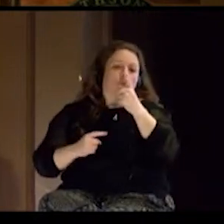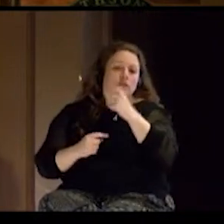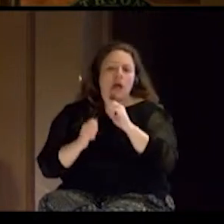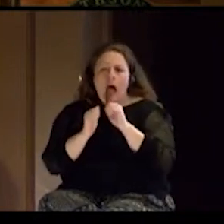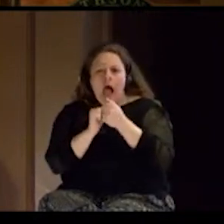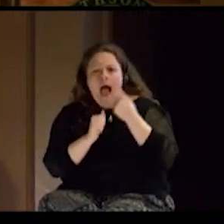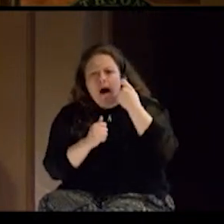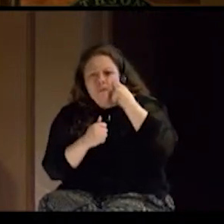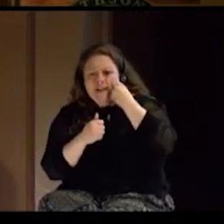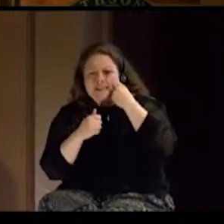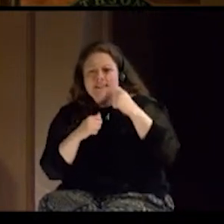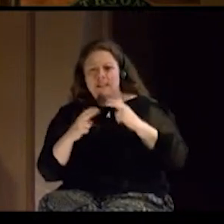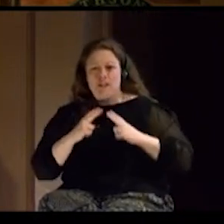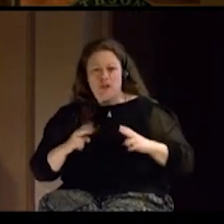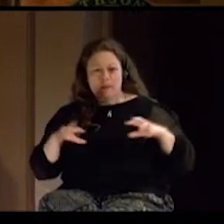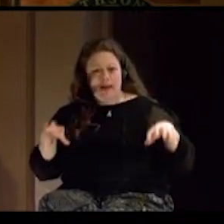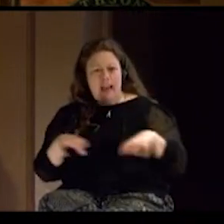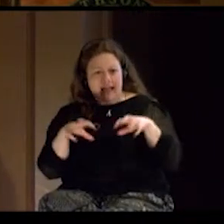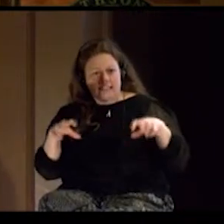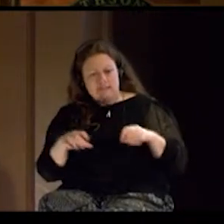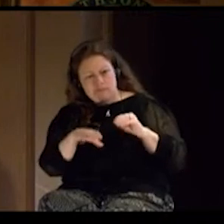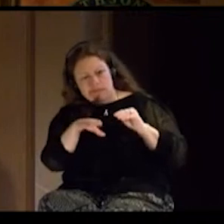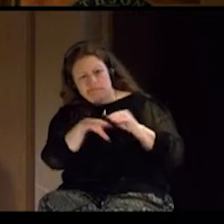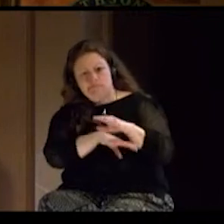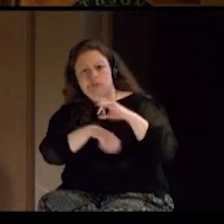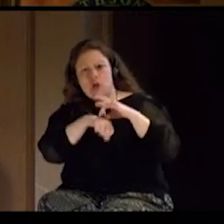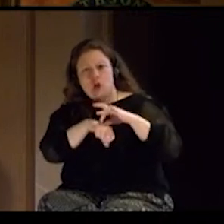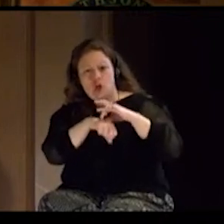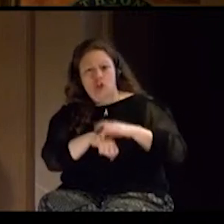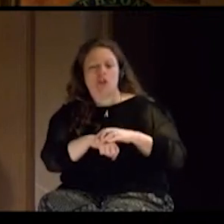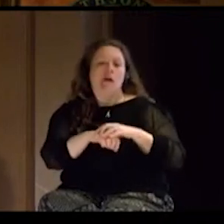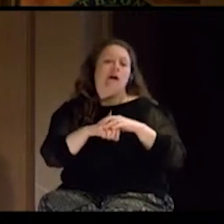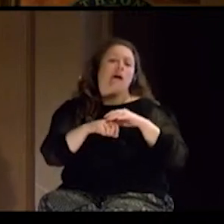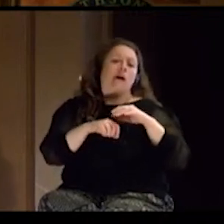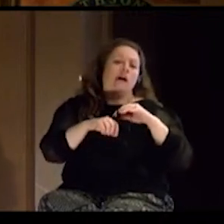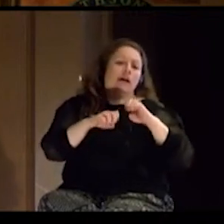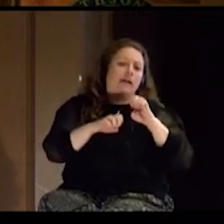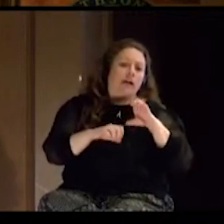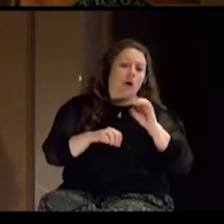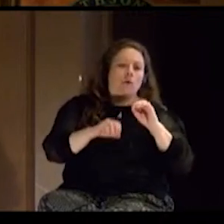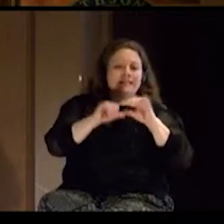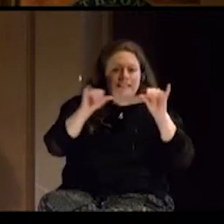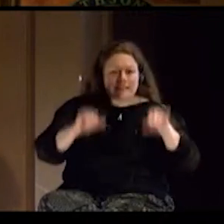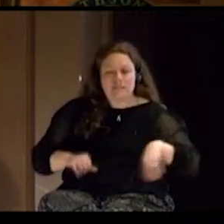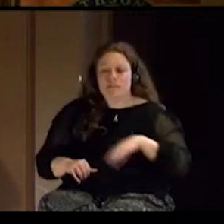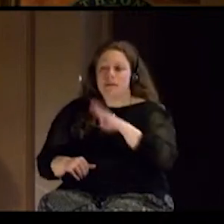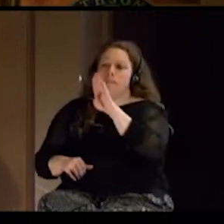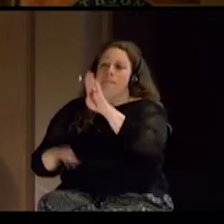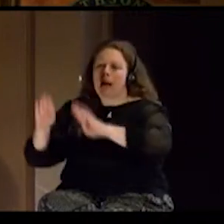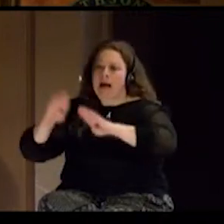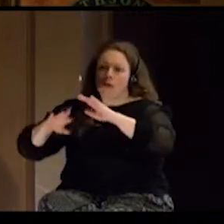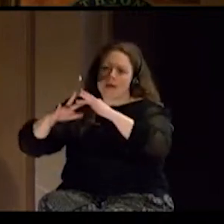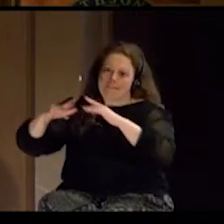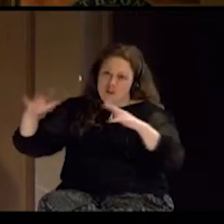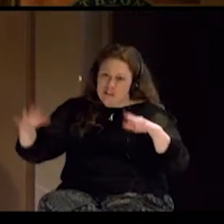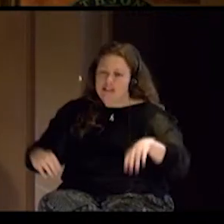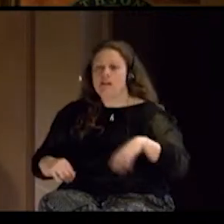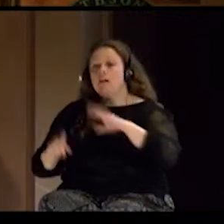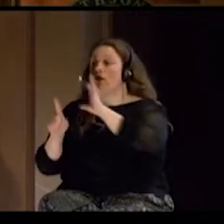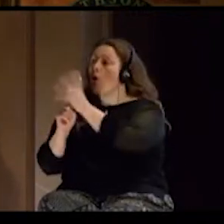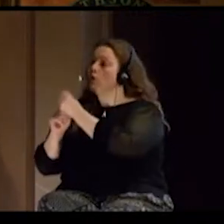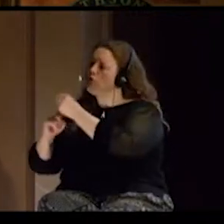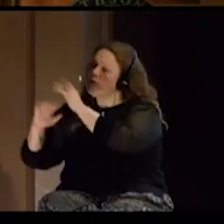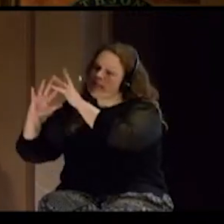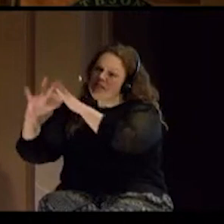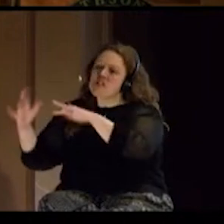recent human activities altering Earth's ecological systems, biodiversity, ecosystem function, and cultural diversity? How